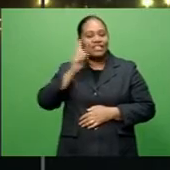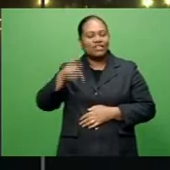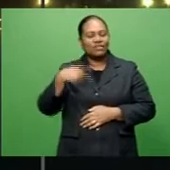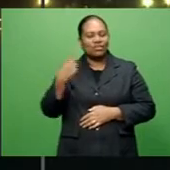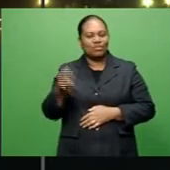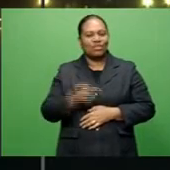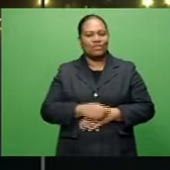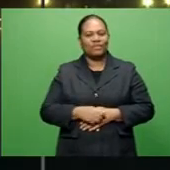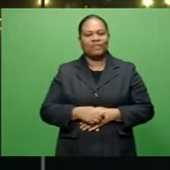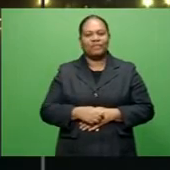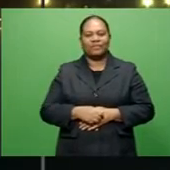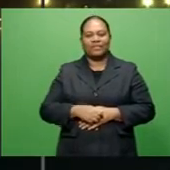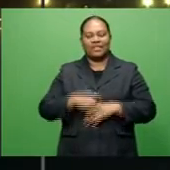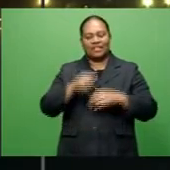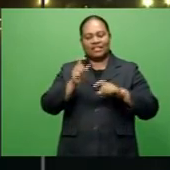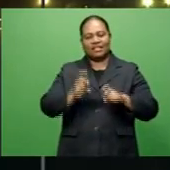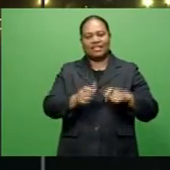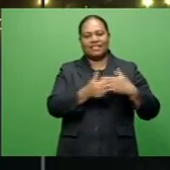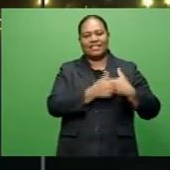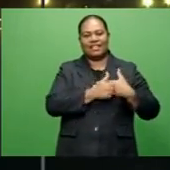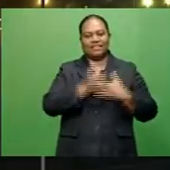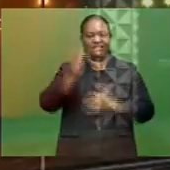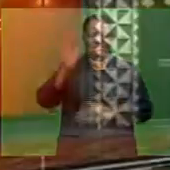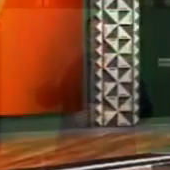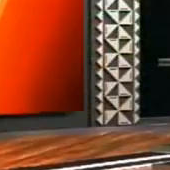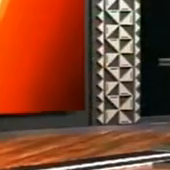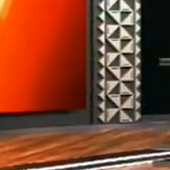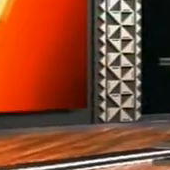tomorrow. Until then, stay safe. Modemanda.